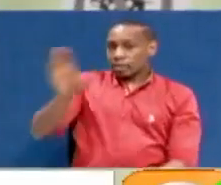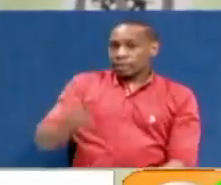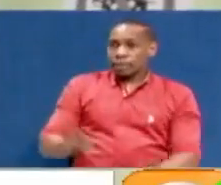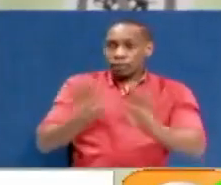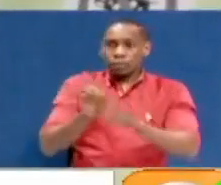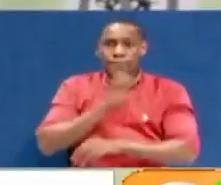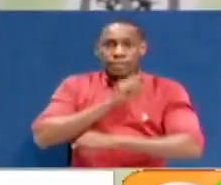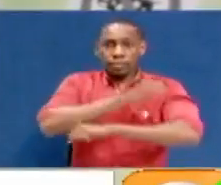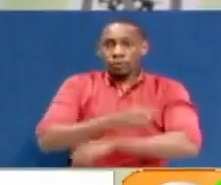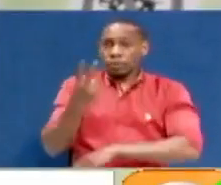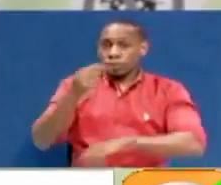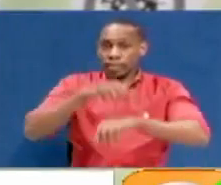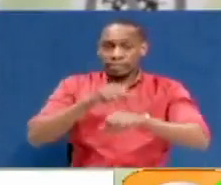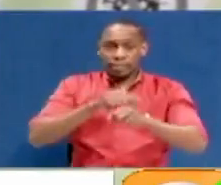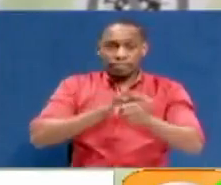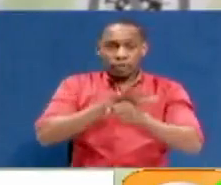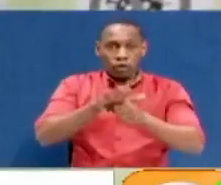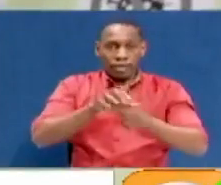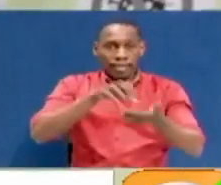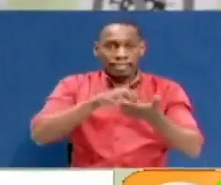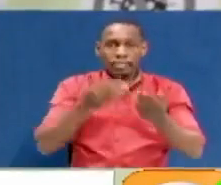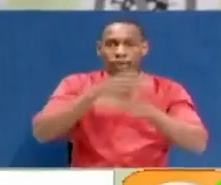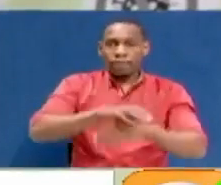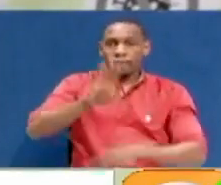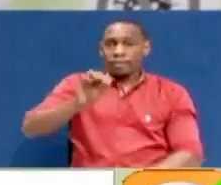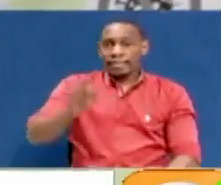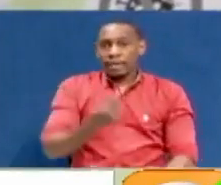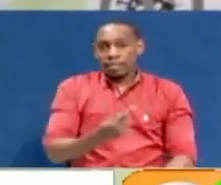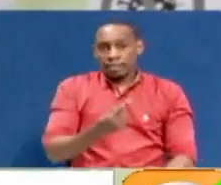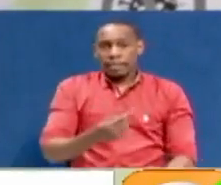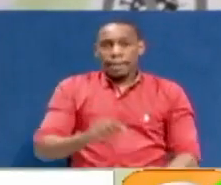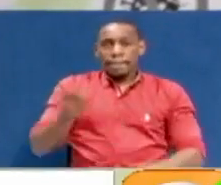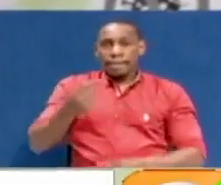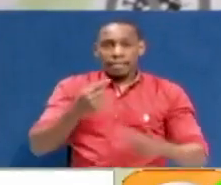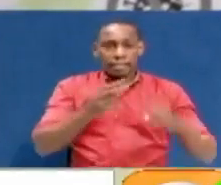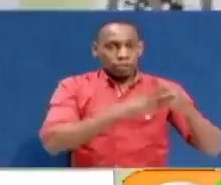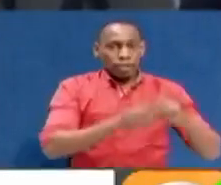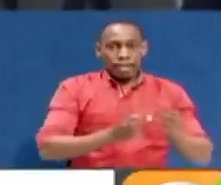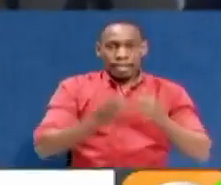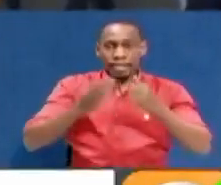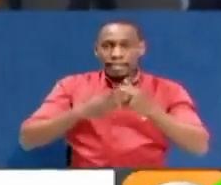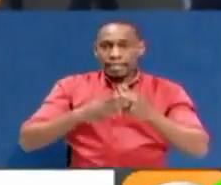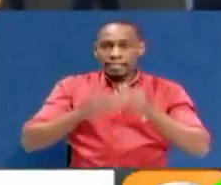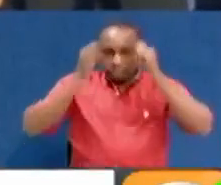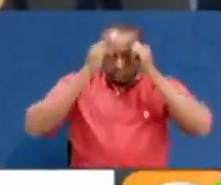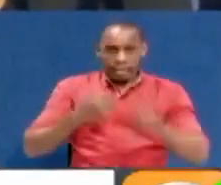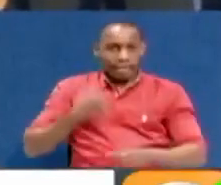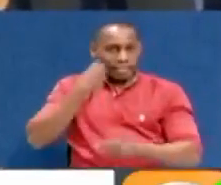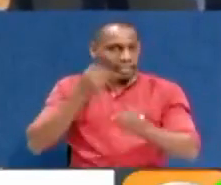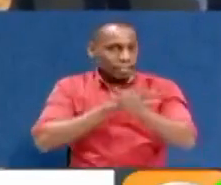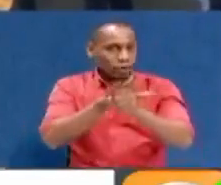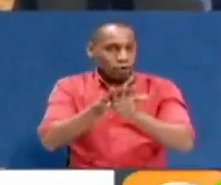had to close its schools twice when coronavirus cases exceeded 40,000. In late July, 98 students tested positive